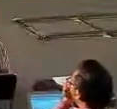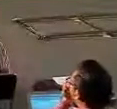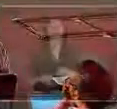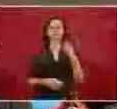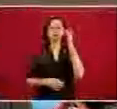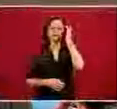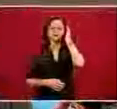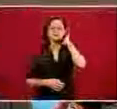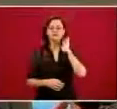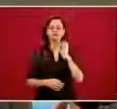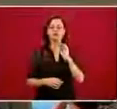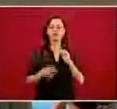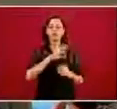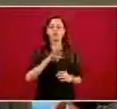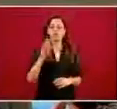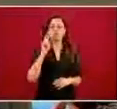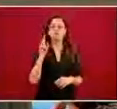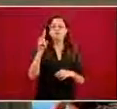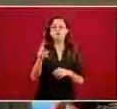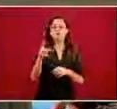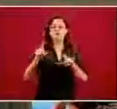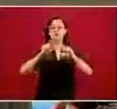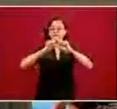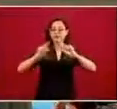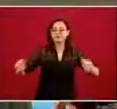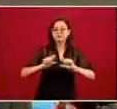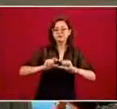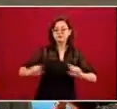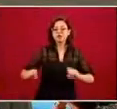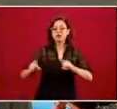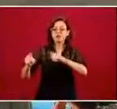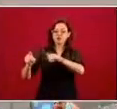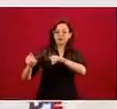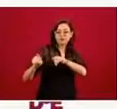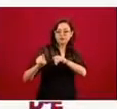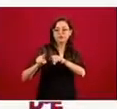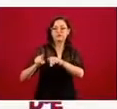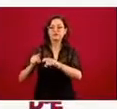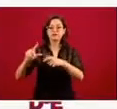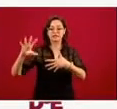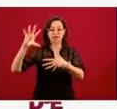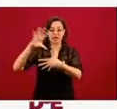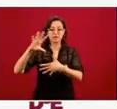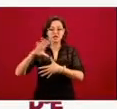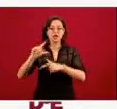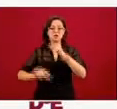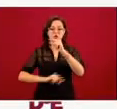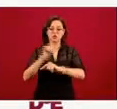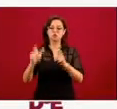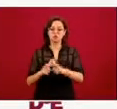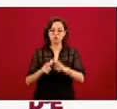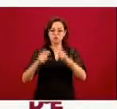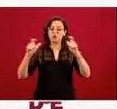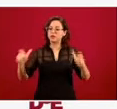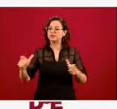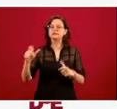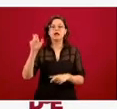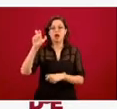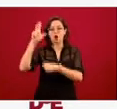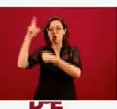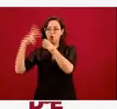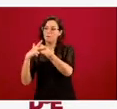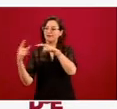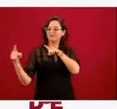similar than the ones we saw yesterday, but we can see that the Americas